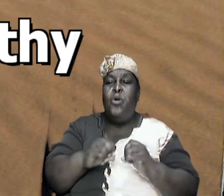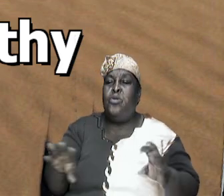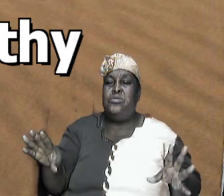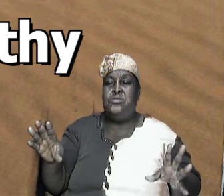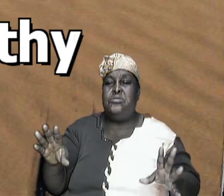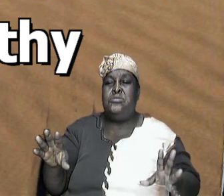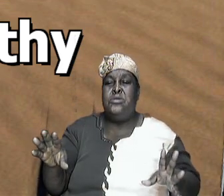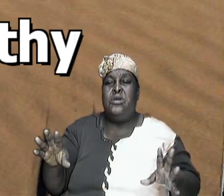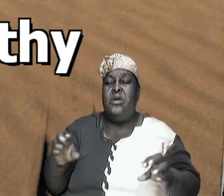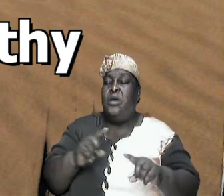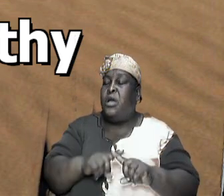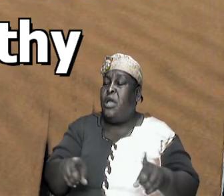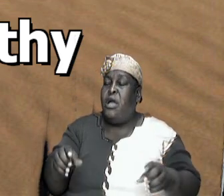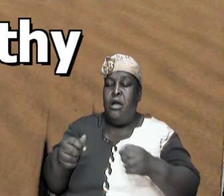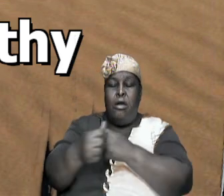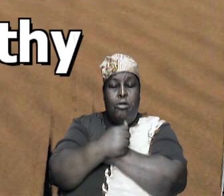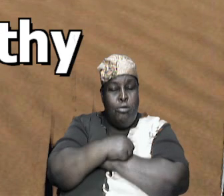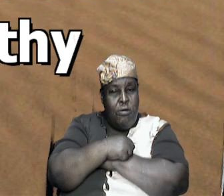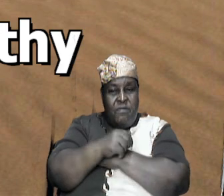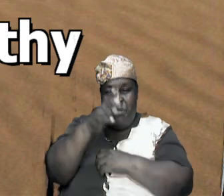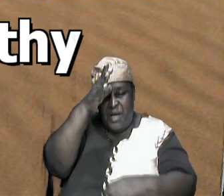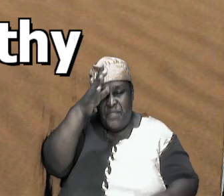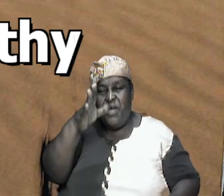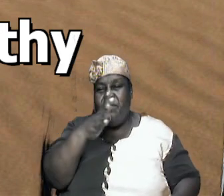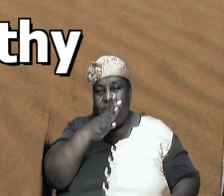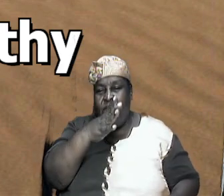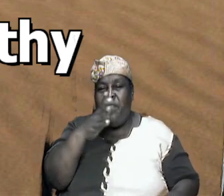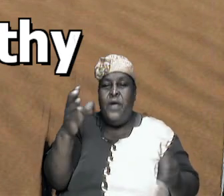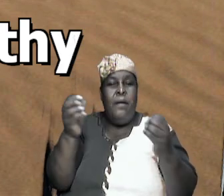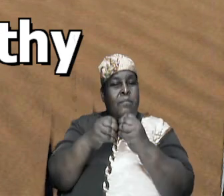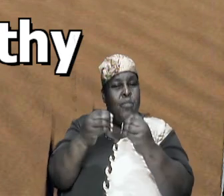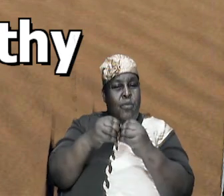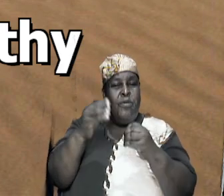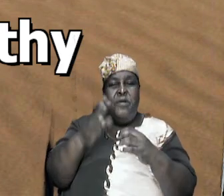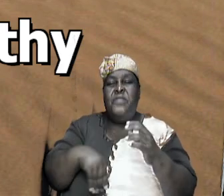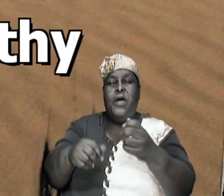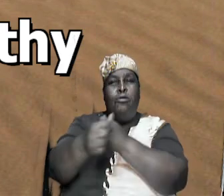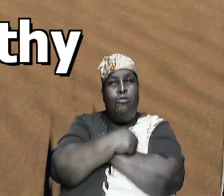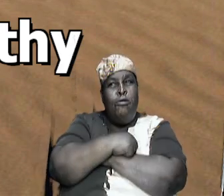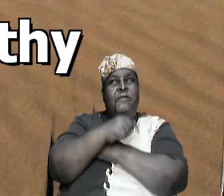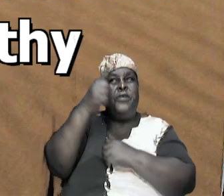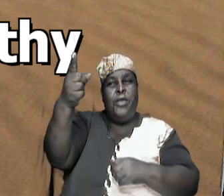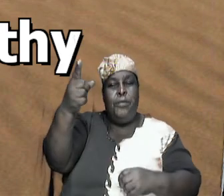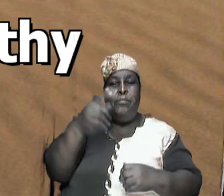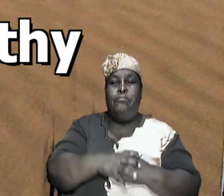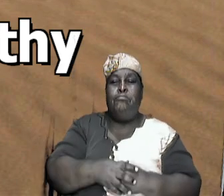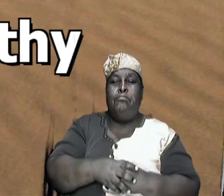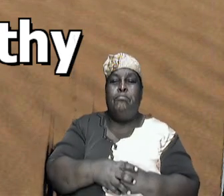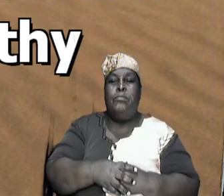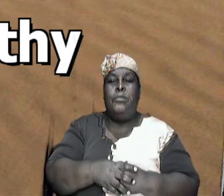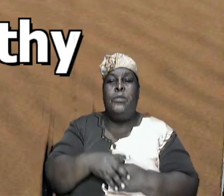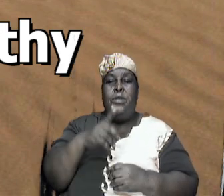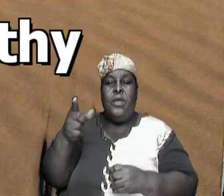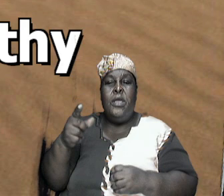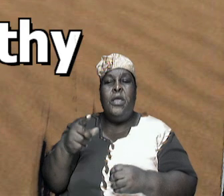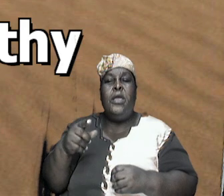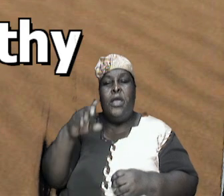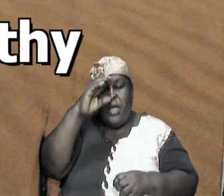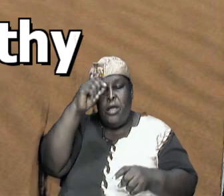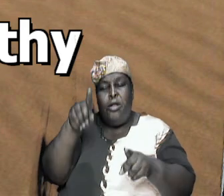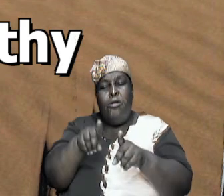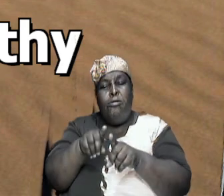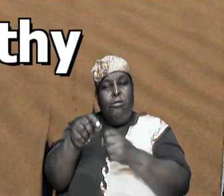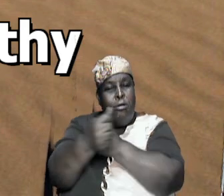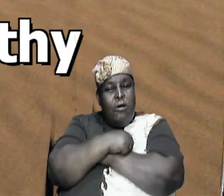that we can't love them more than how we love him. And then he went on and he said, he that loveth son or